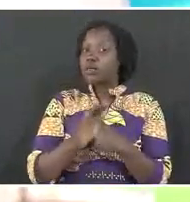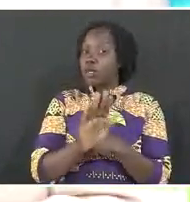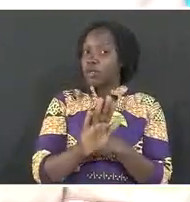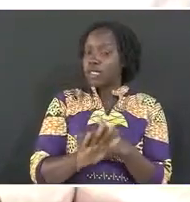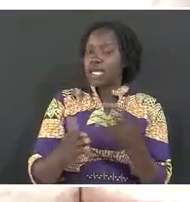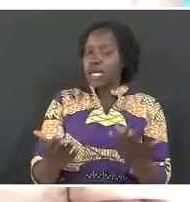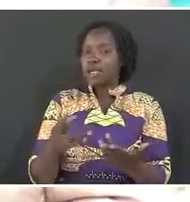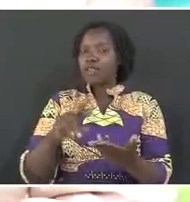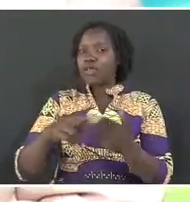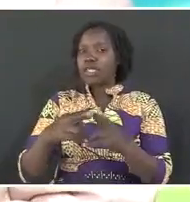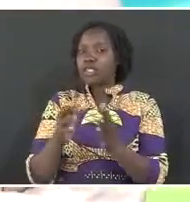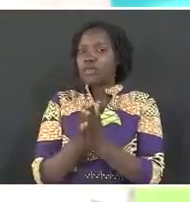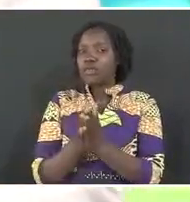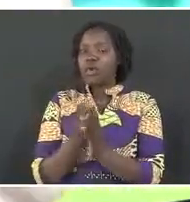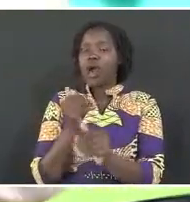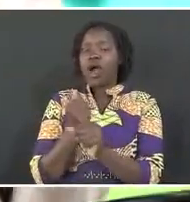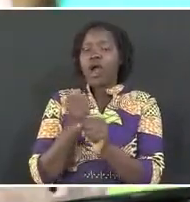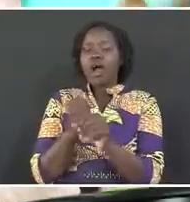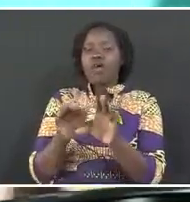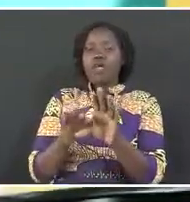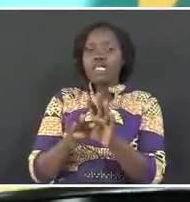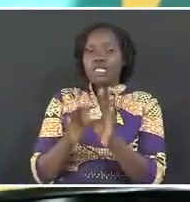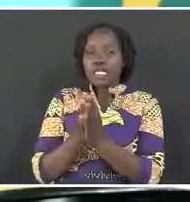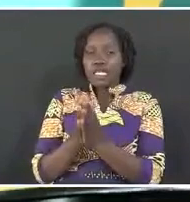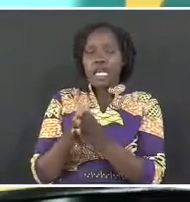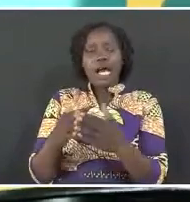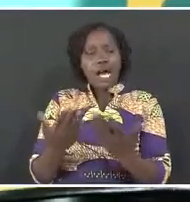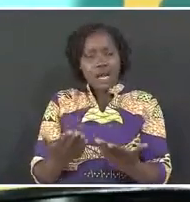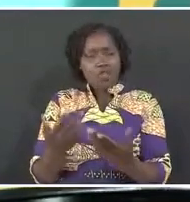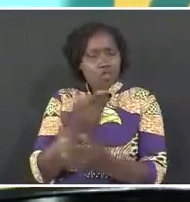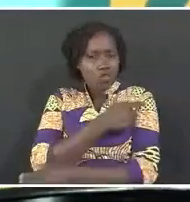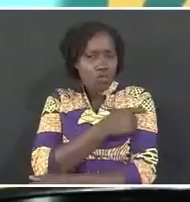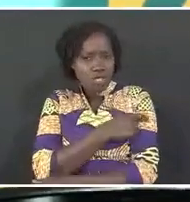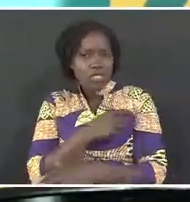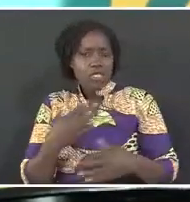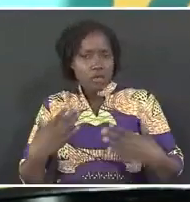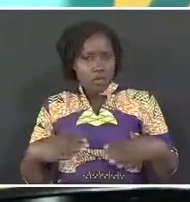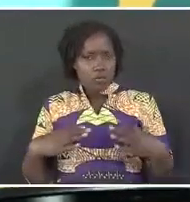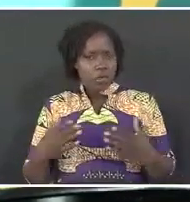do you relate with your colleagues? How do you treat people?